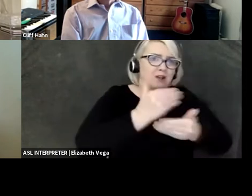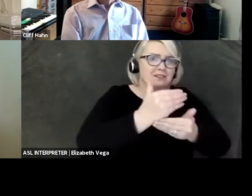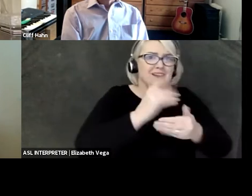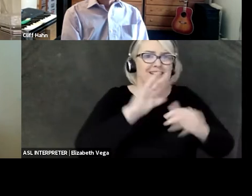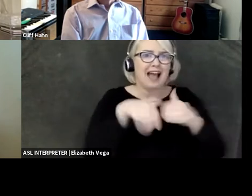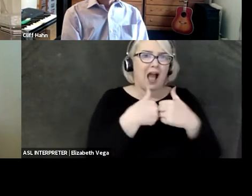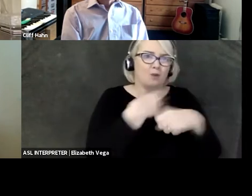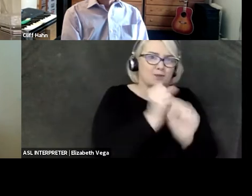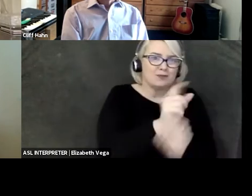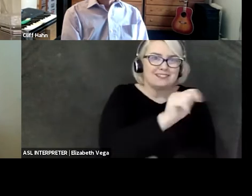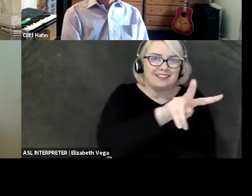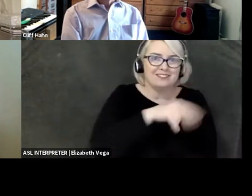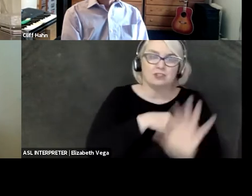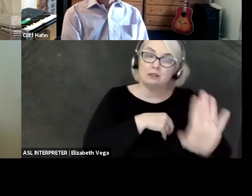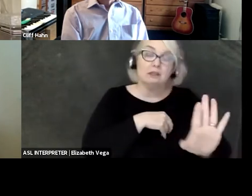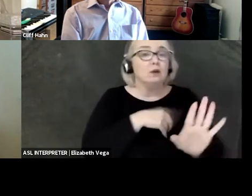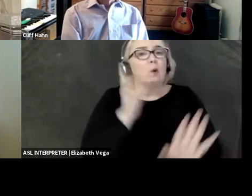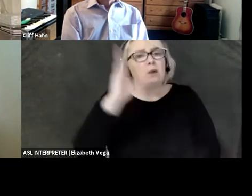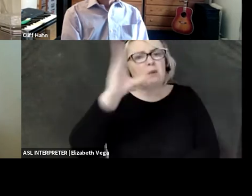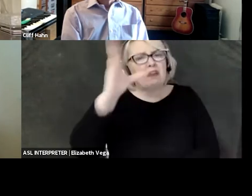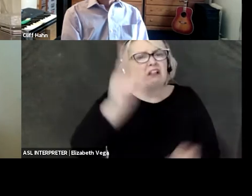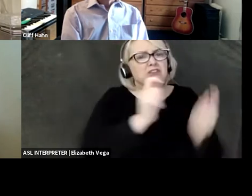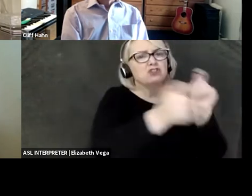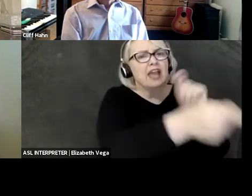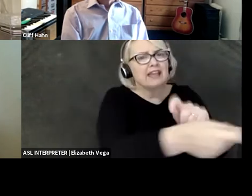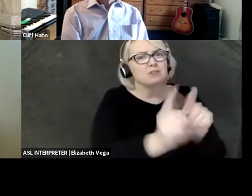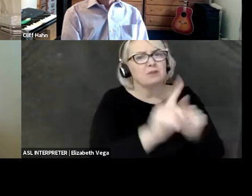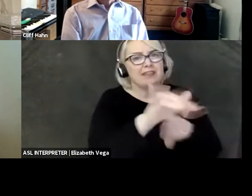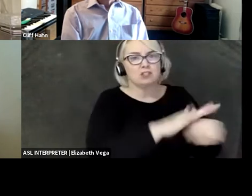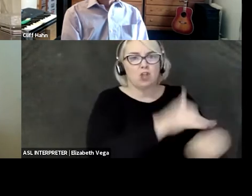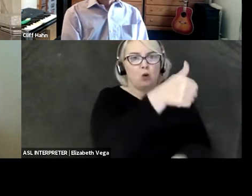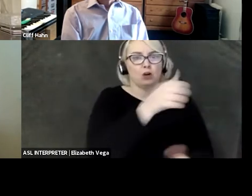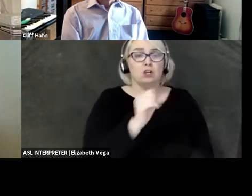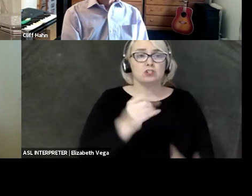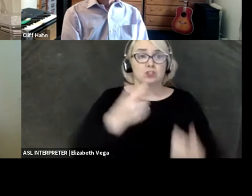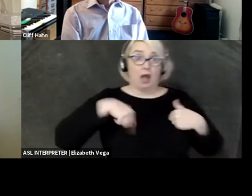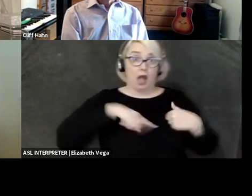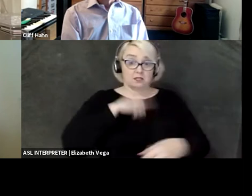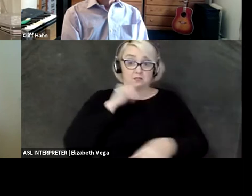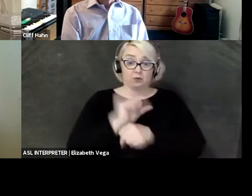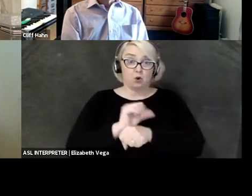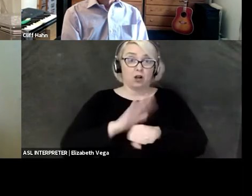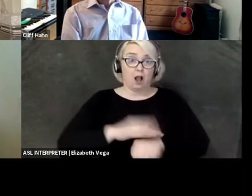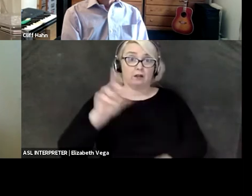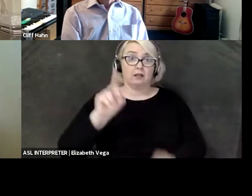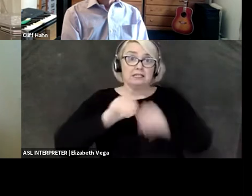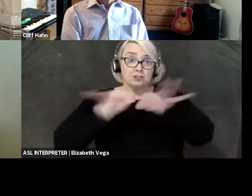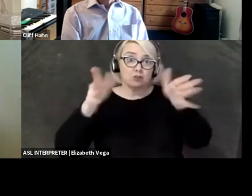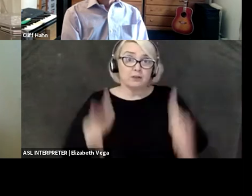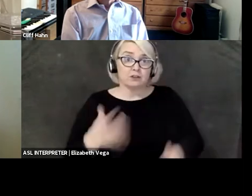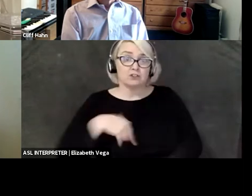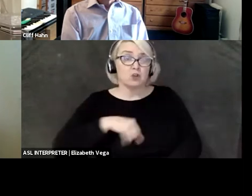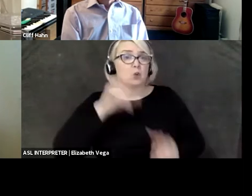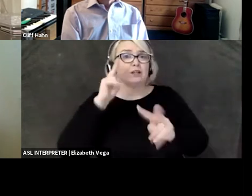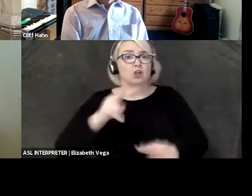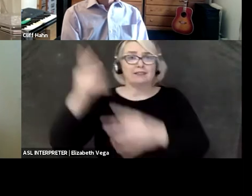it's not as quick. And so those of us that are on the distributor side, we look at the streamers and it's like, geez, you know, if we only didn't